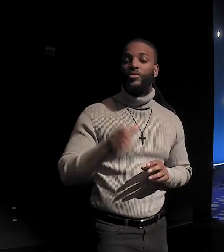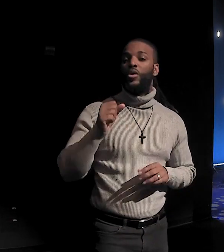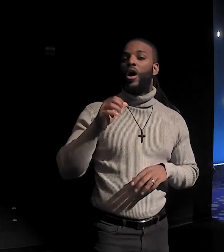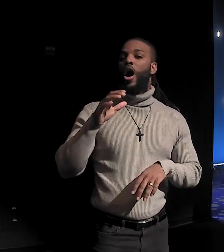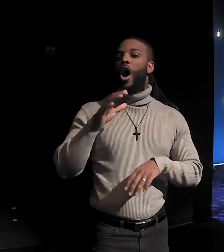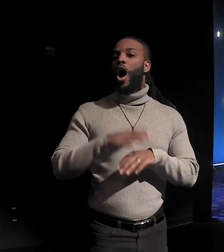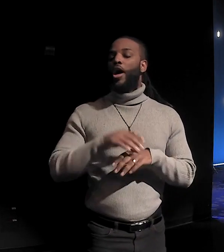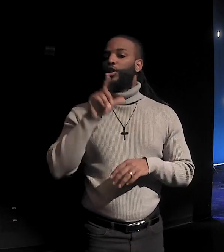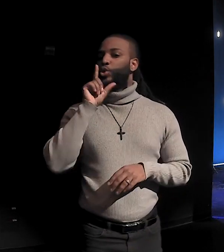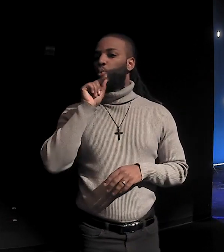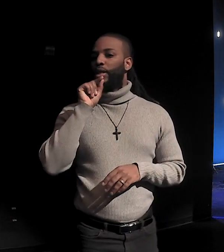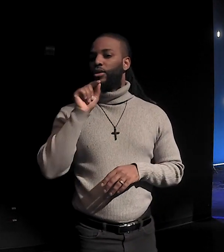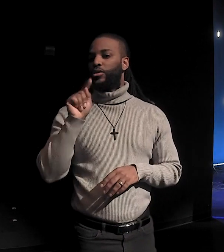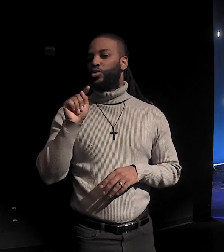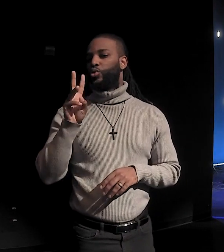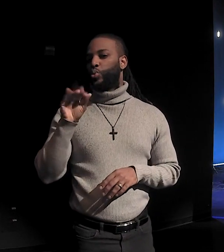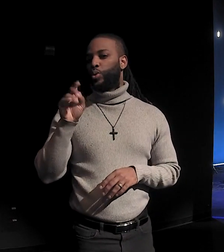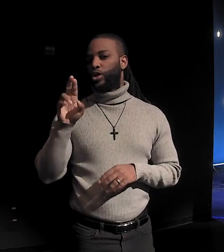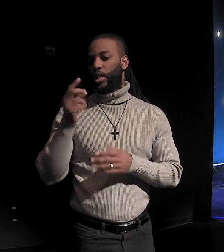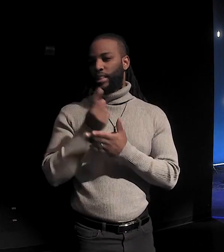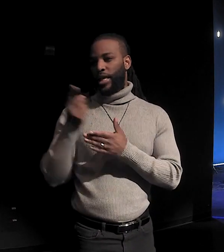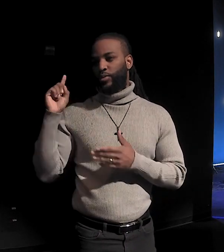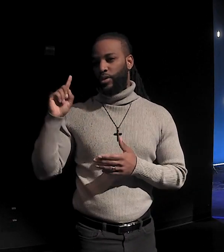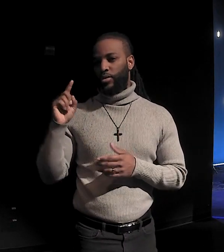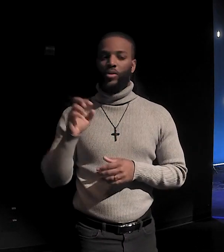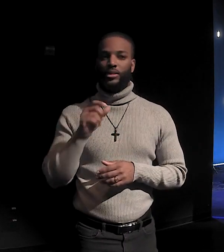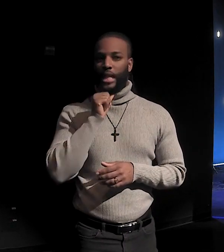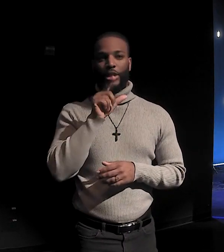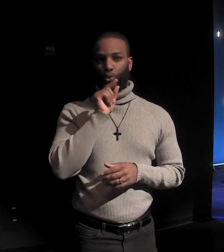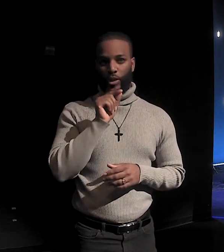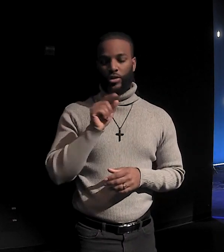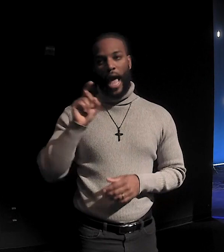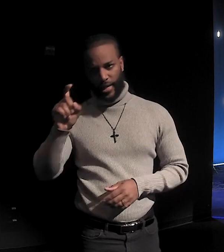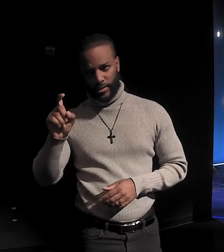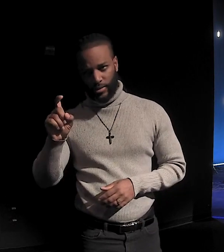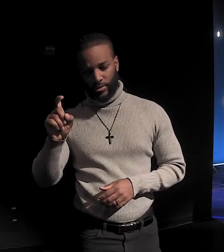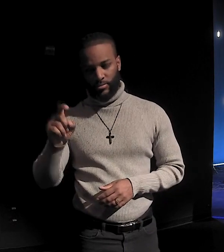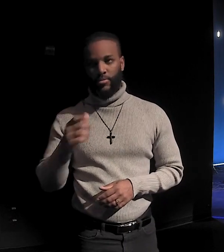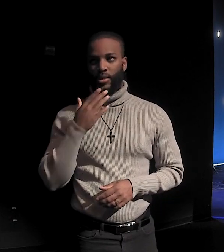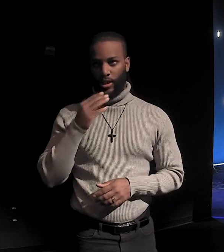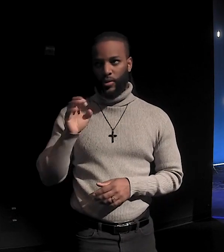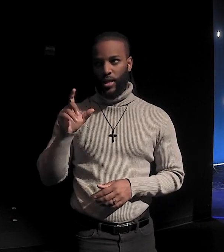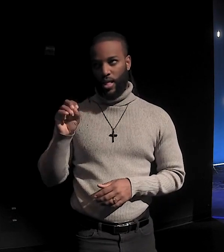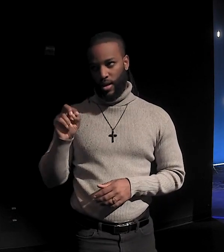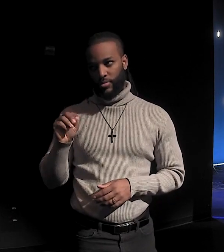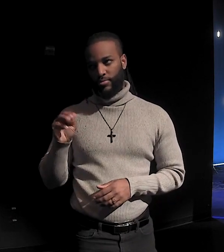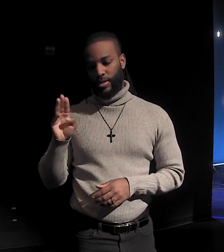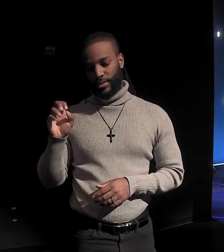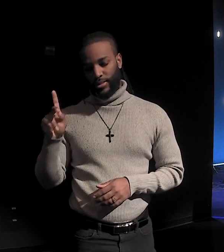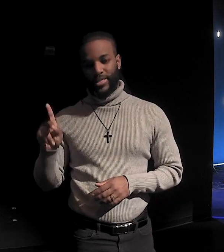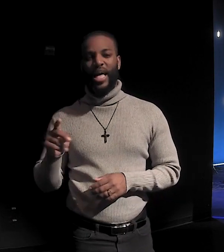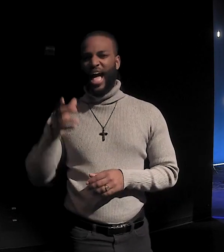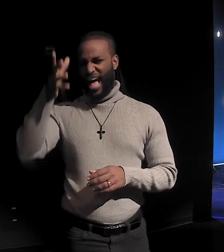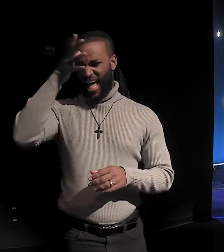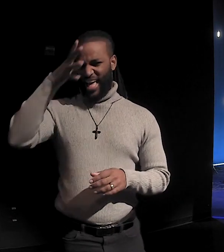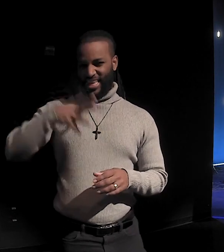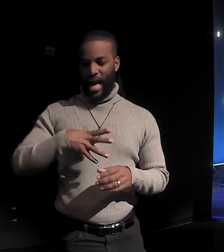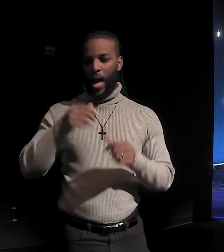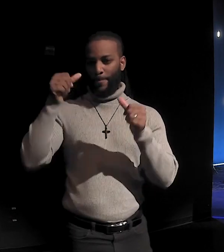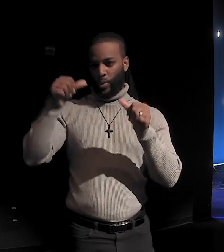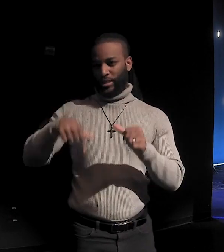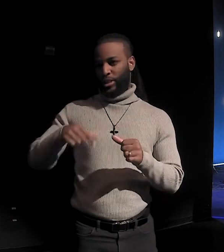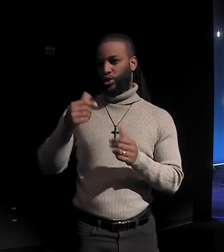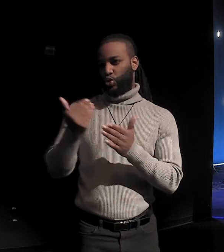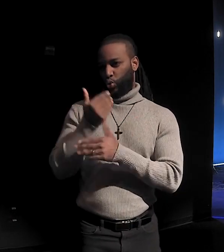So on Twitter last week, or I guess I should say X, thank you, Elon Musk, a guy posted this New Year's